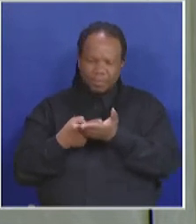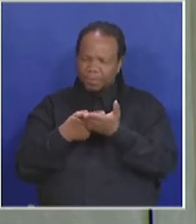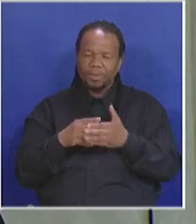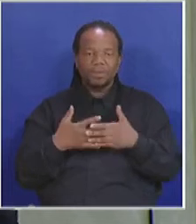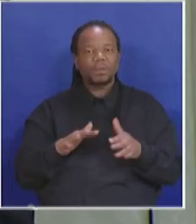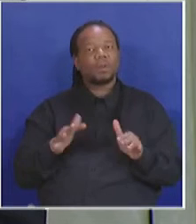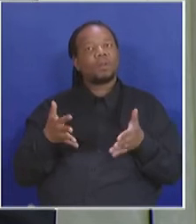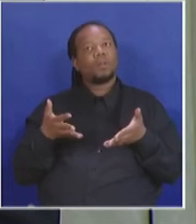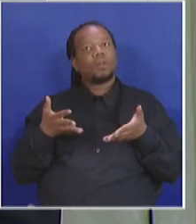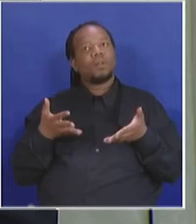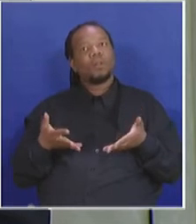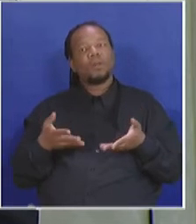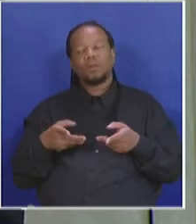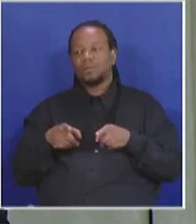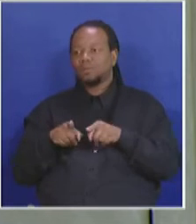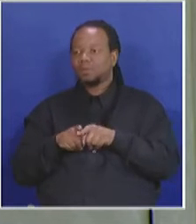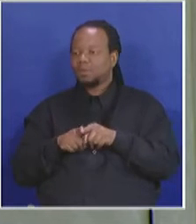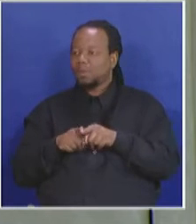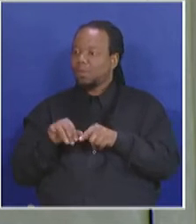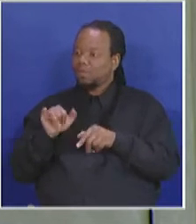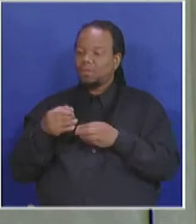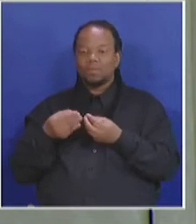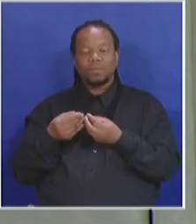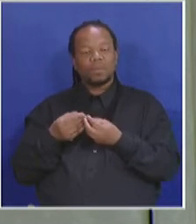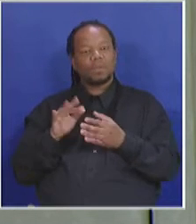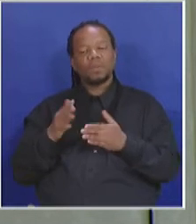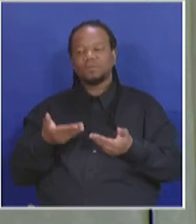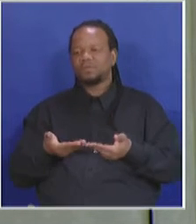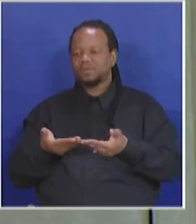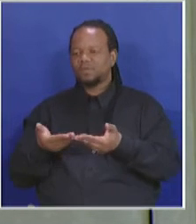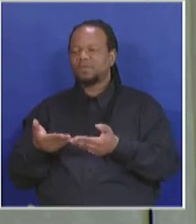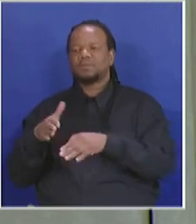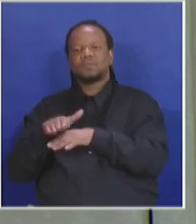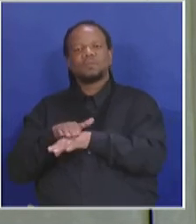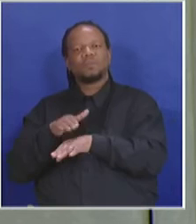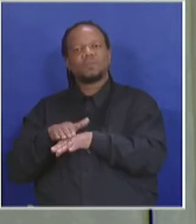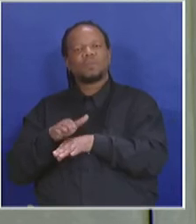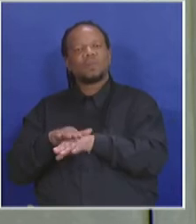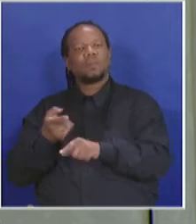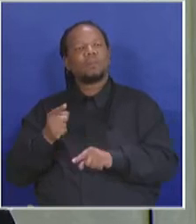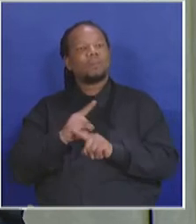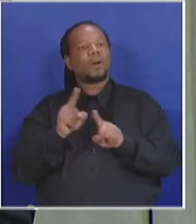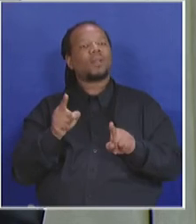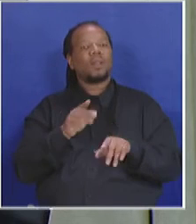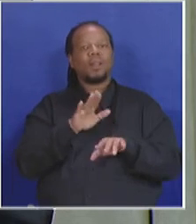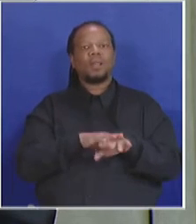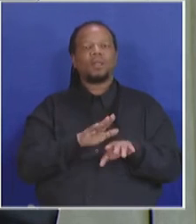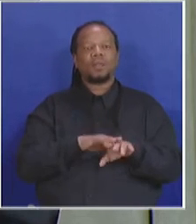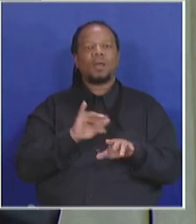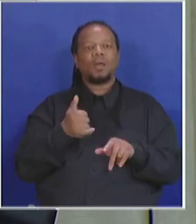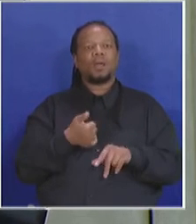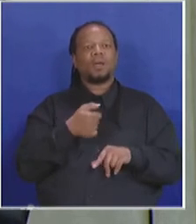main derails some service delivery in the areas, and later I'm not surprised when we get criticisms in that